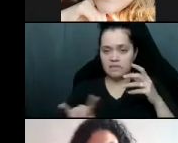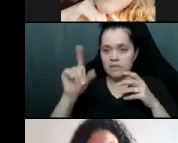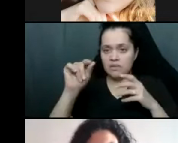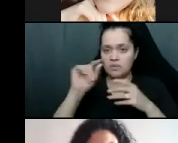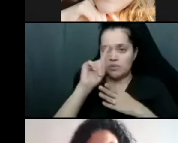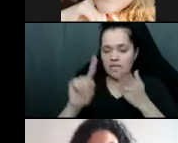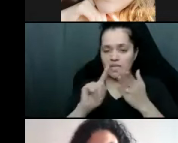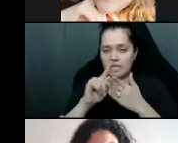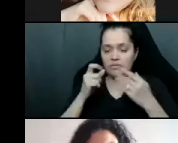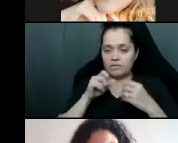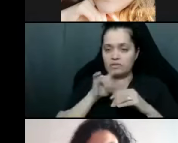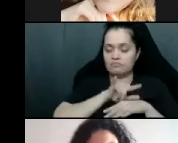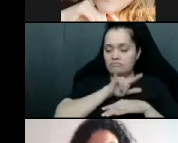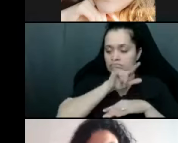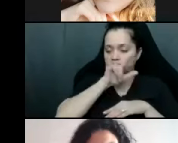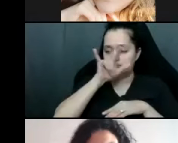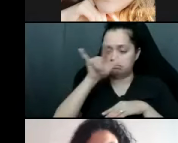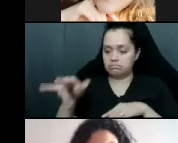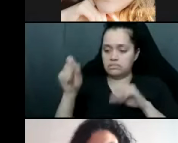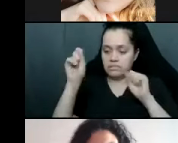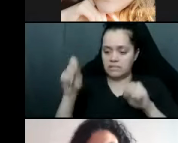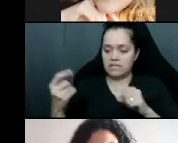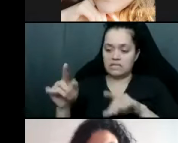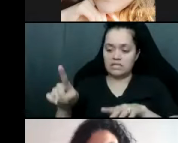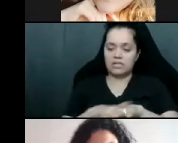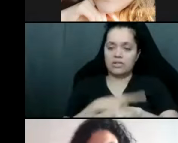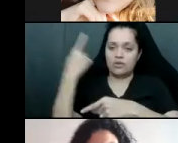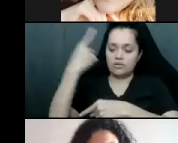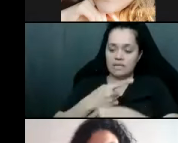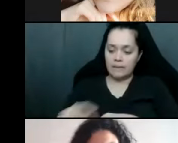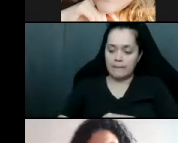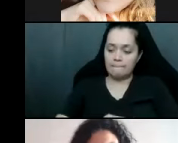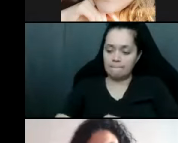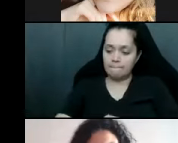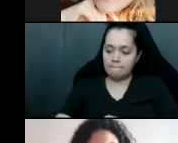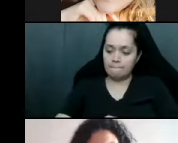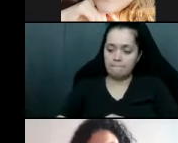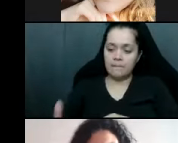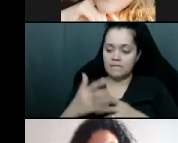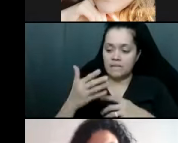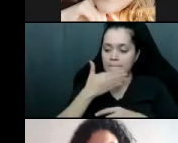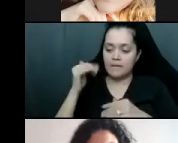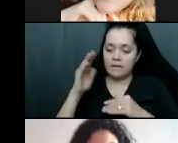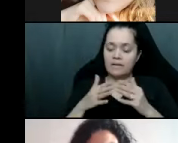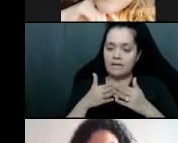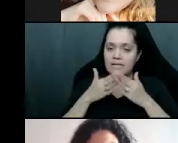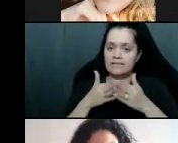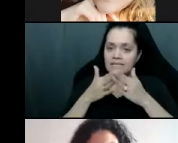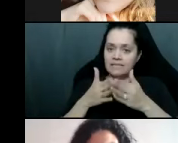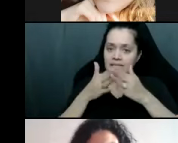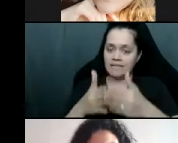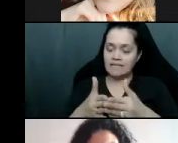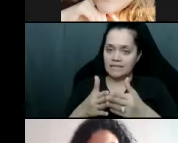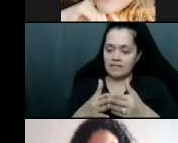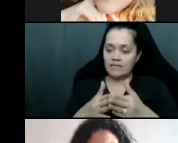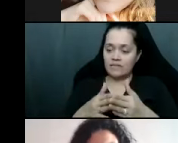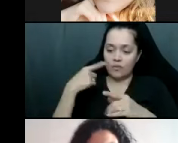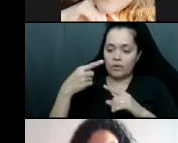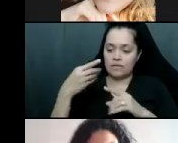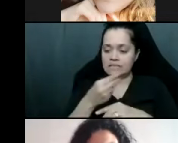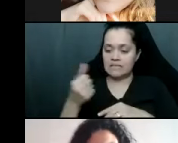or so. That's a long day, but it's much better than sailing on a ship for